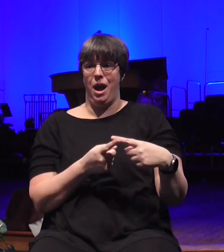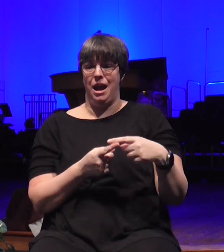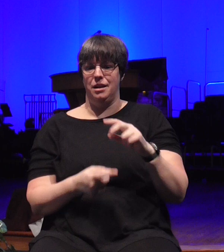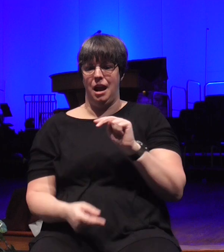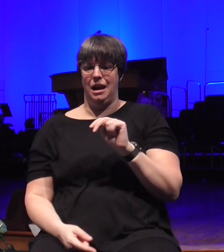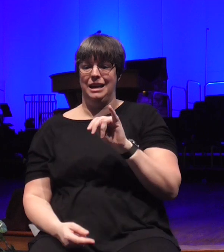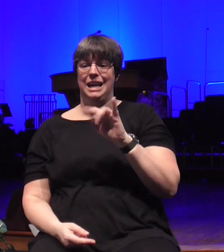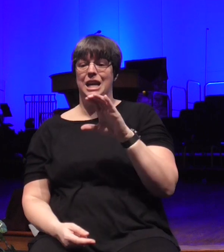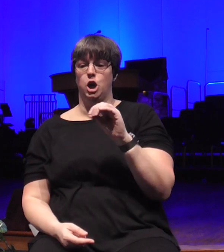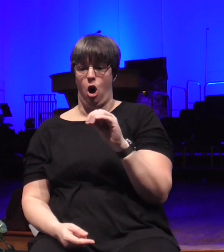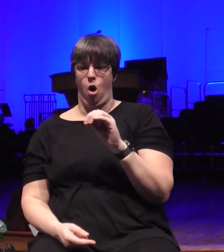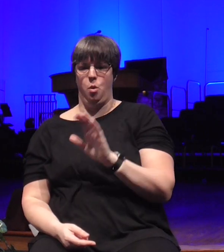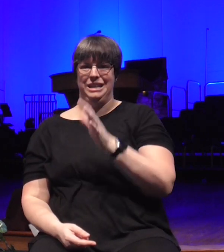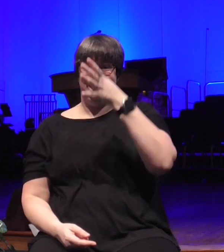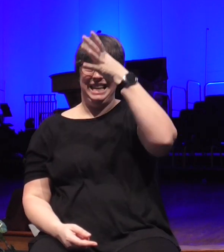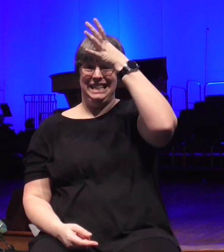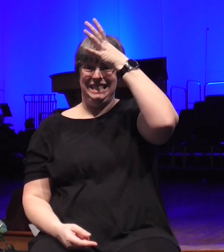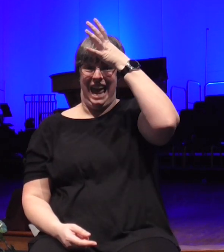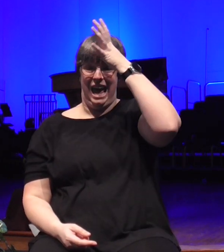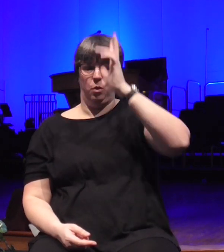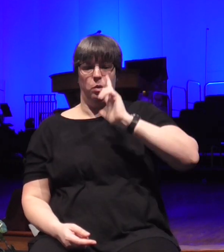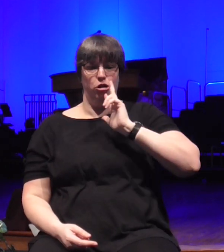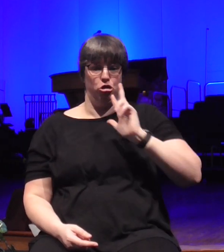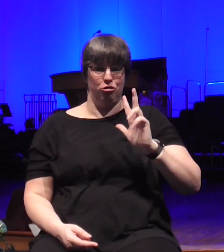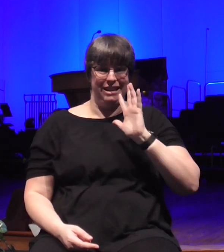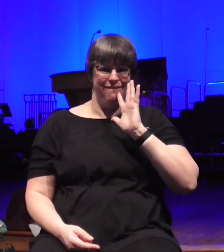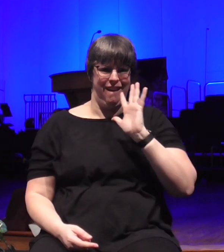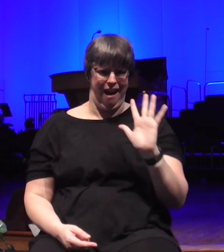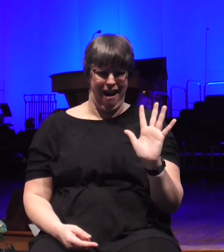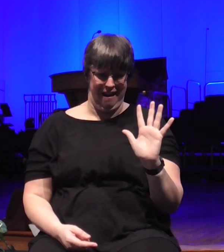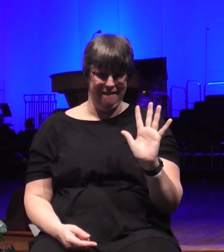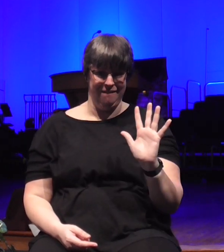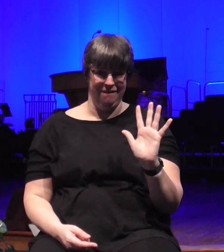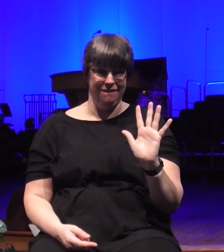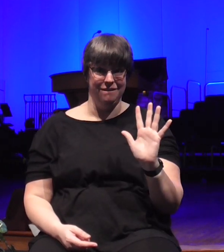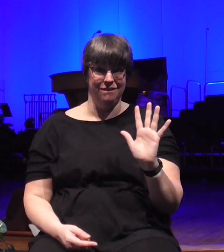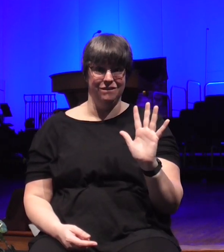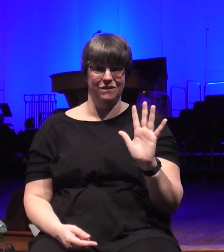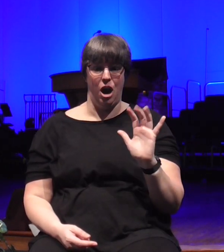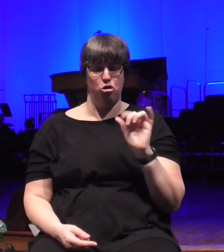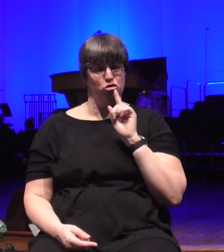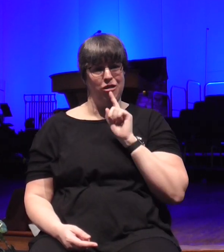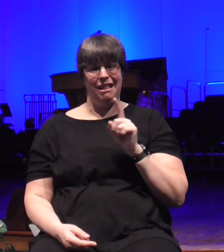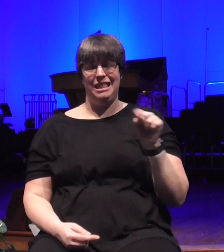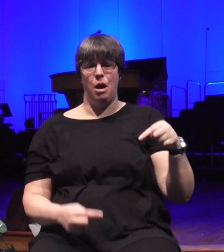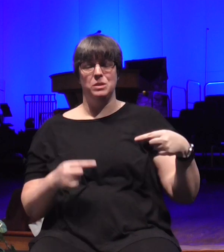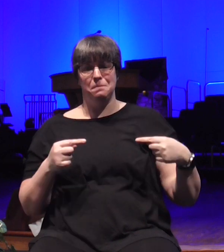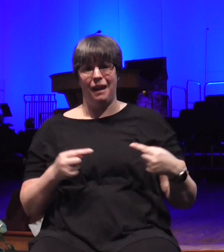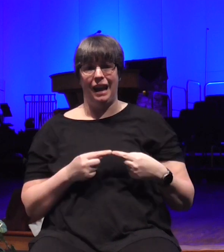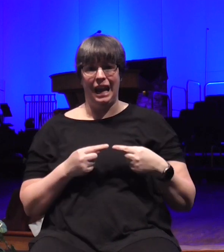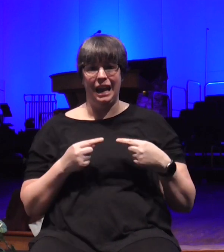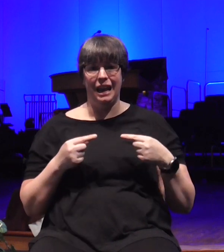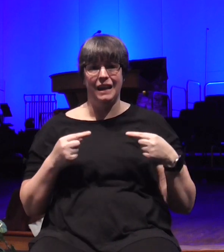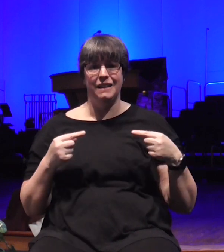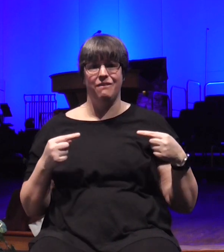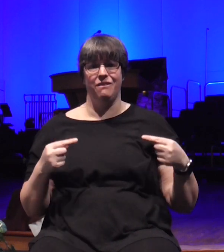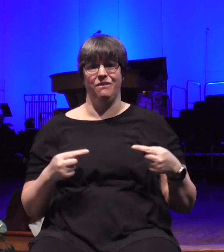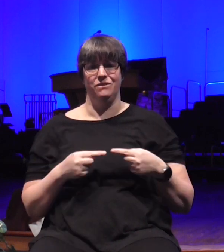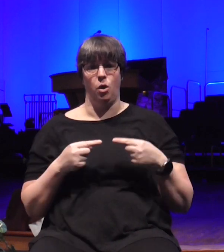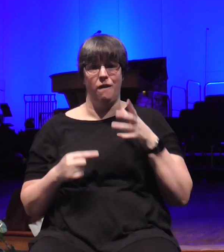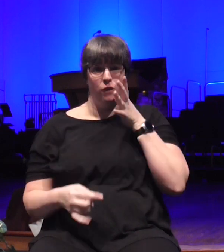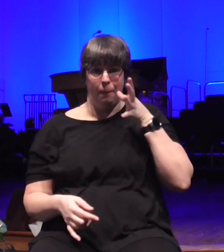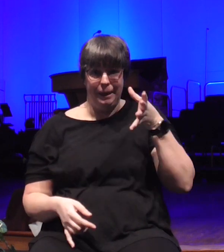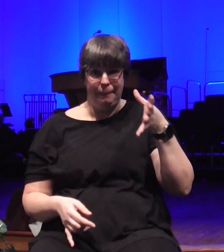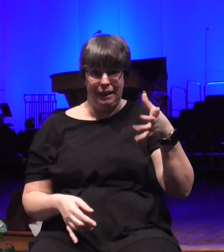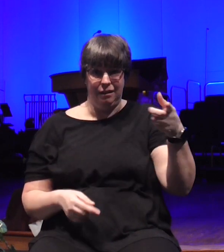Nico's dad and uncle were just 3 and 5, and how painful that was for her. And